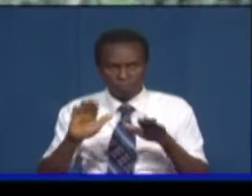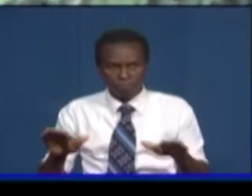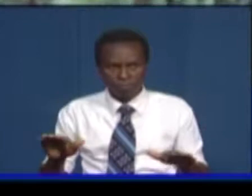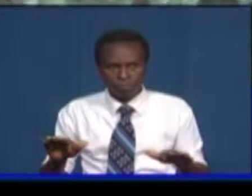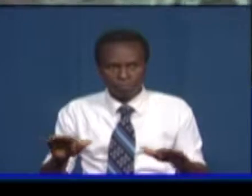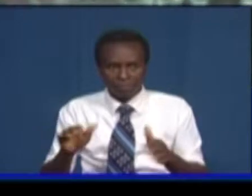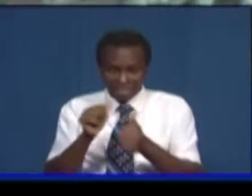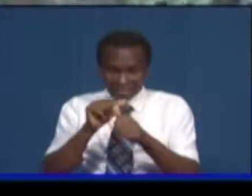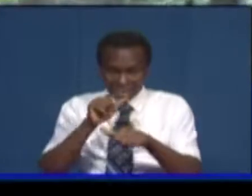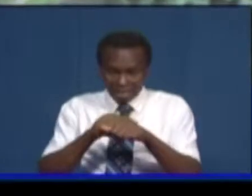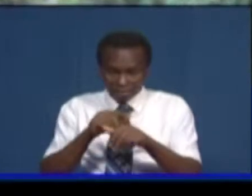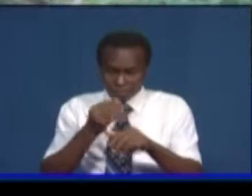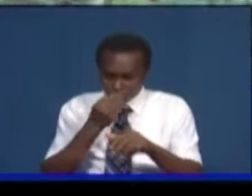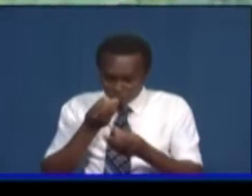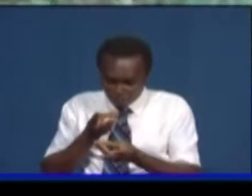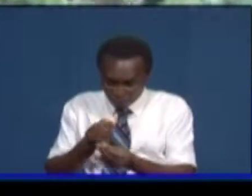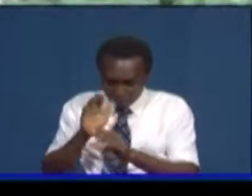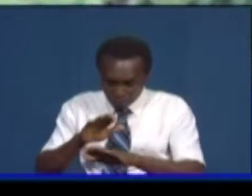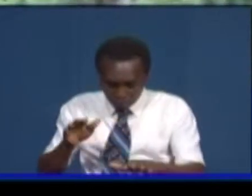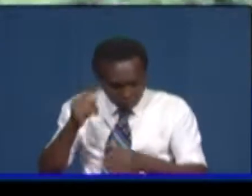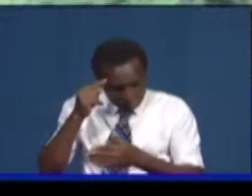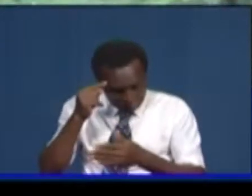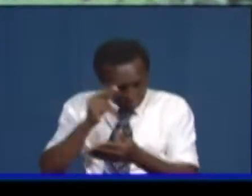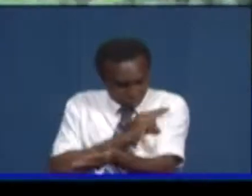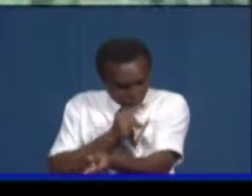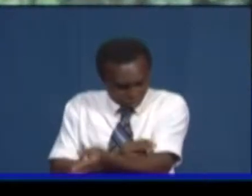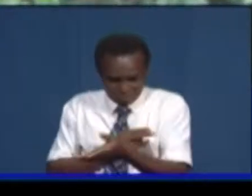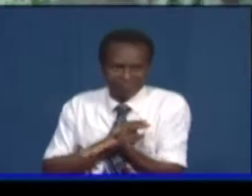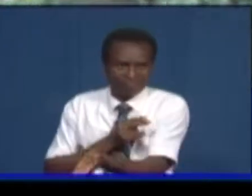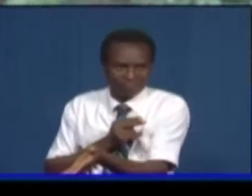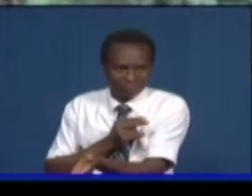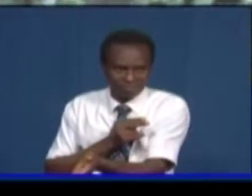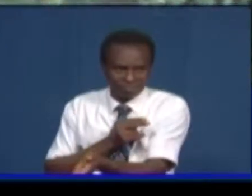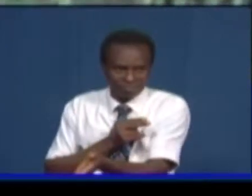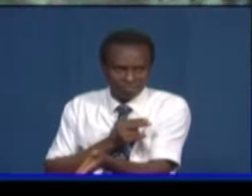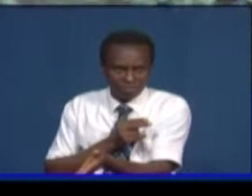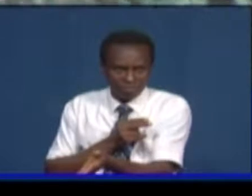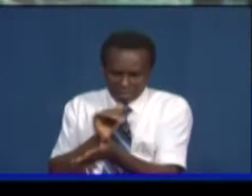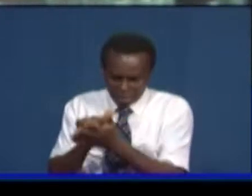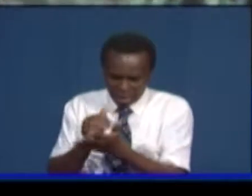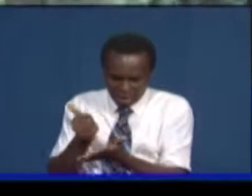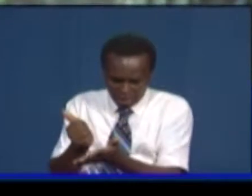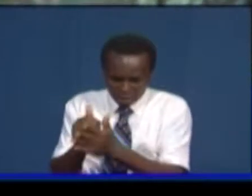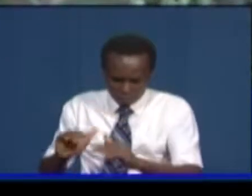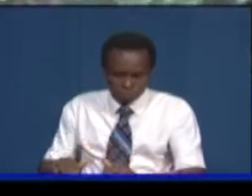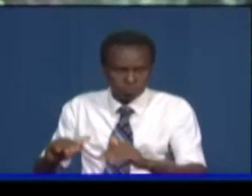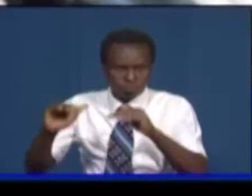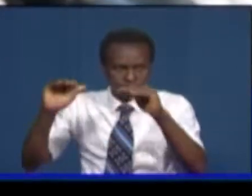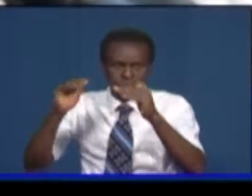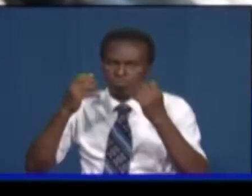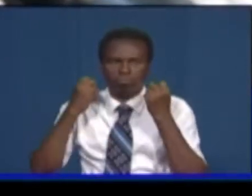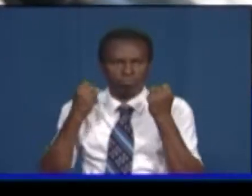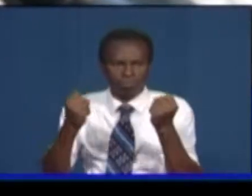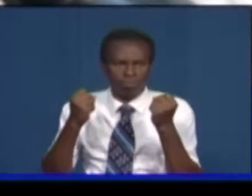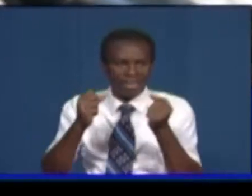You need to eat good so that your body will build up very nicely as you grow up. You know, it will attract what you need to, you know, get as you are growing up.